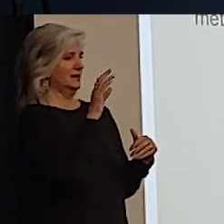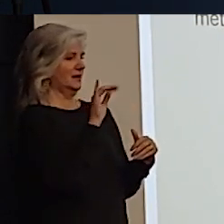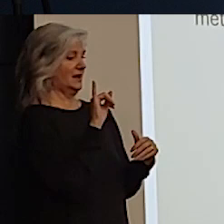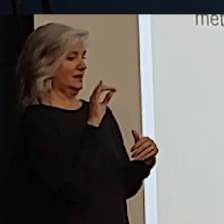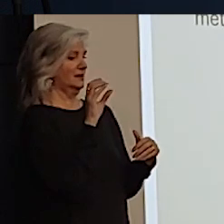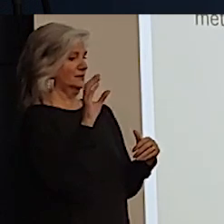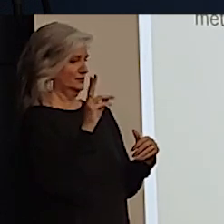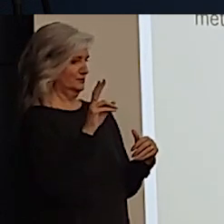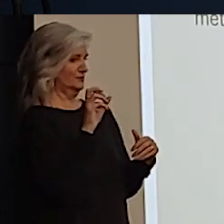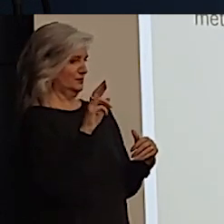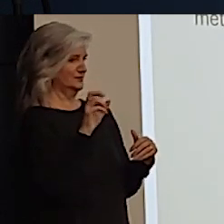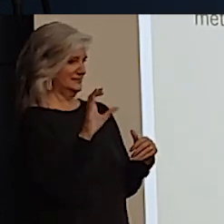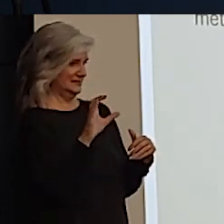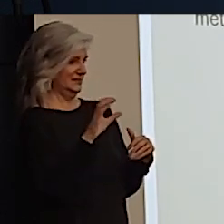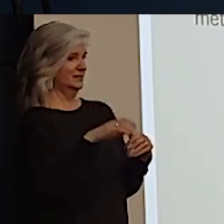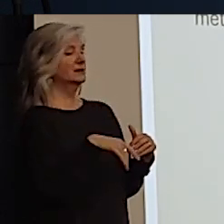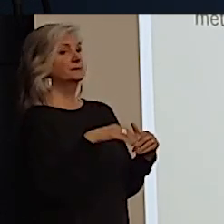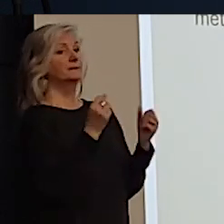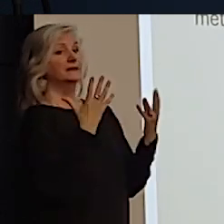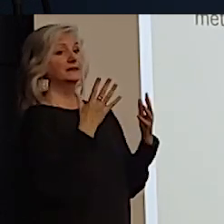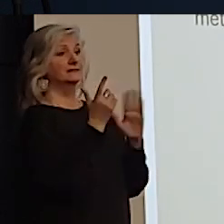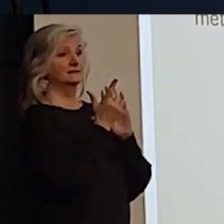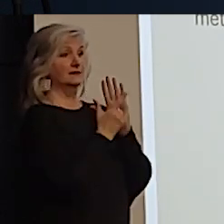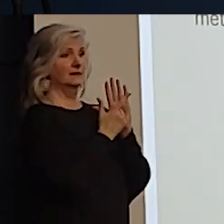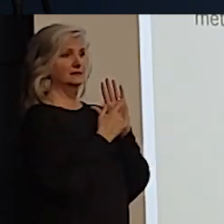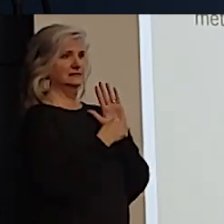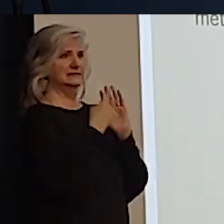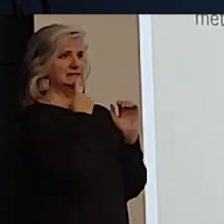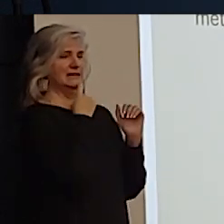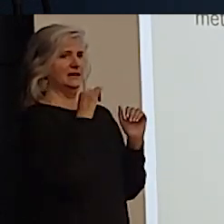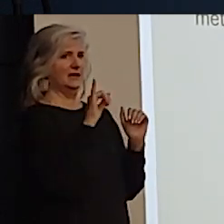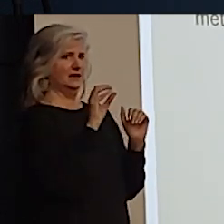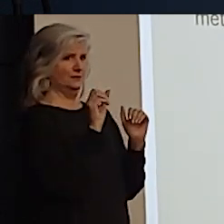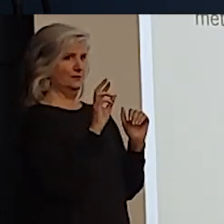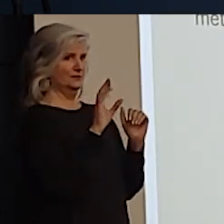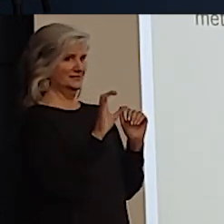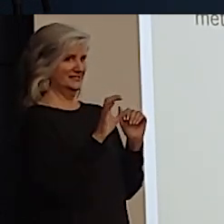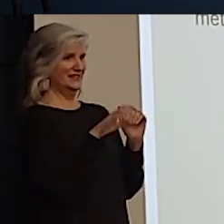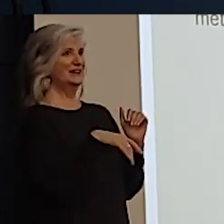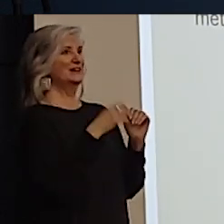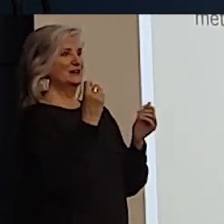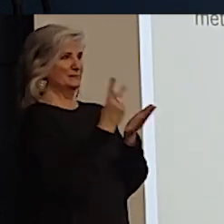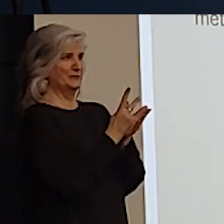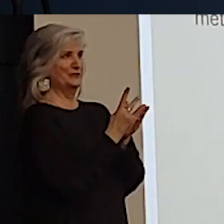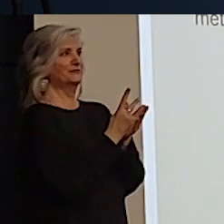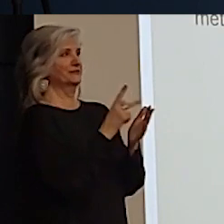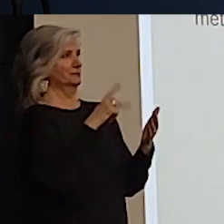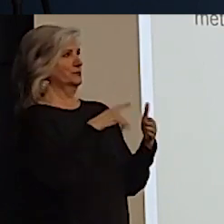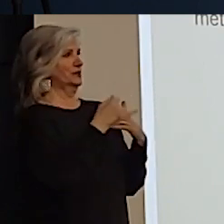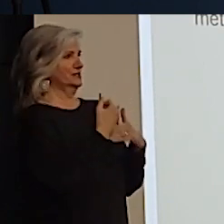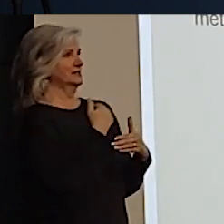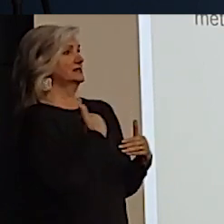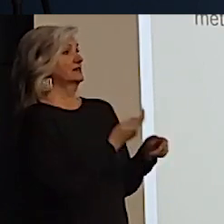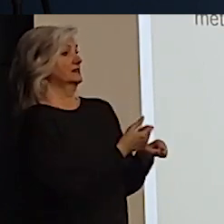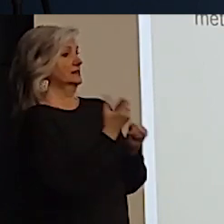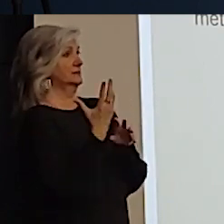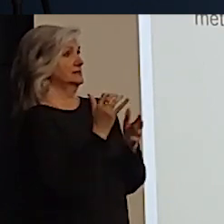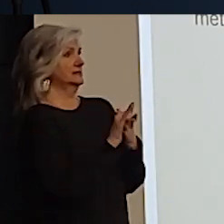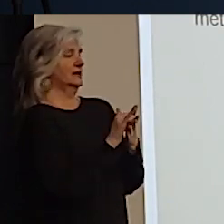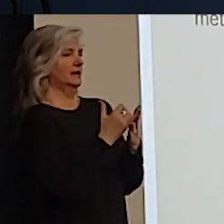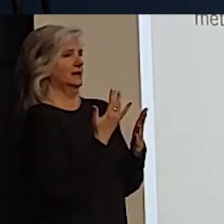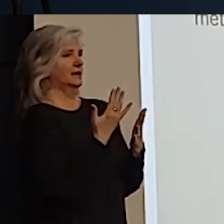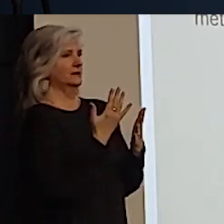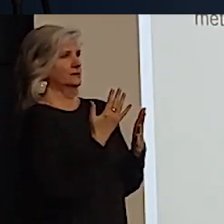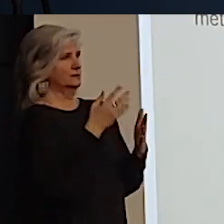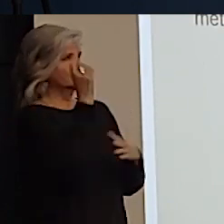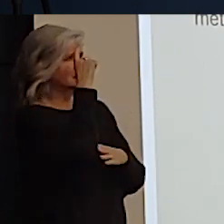sadly, many of these laws mandate that the IURC approve these projects. They have eliminated the discretion